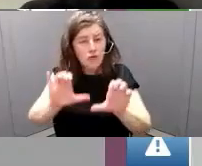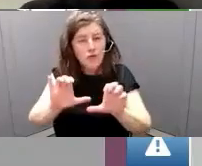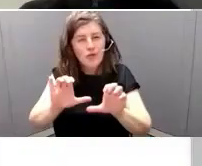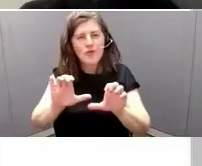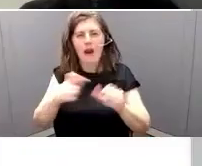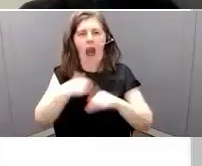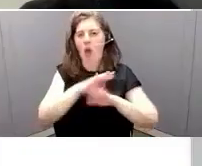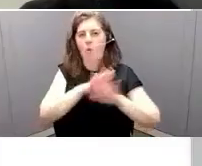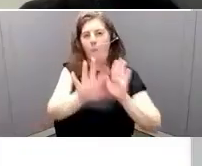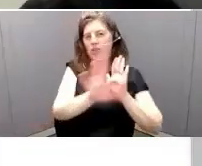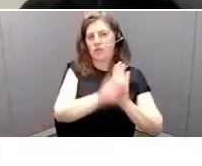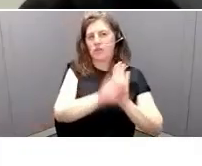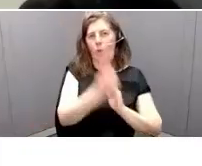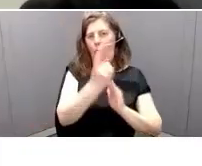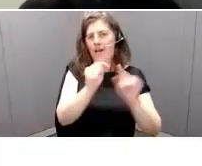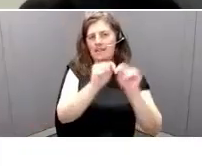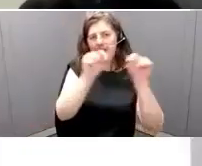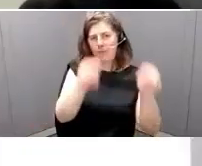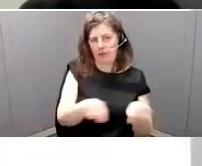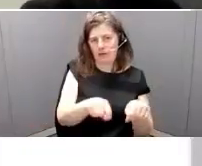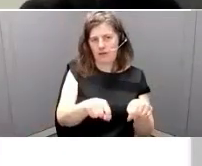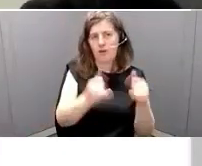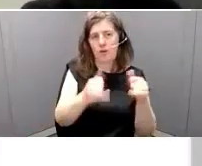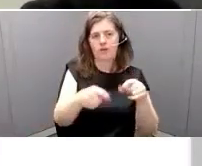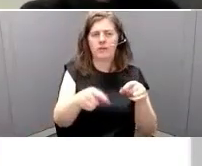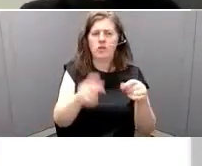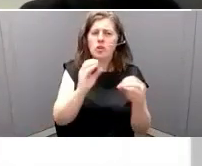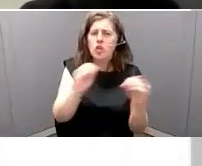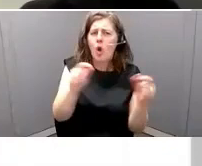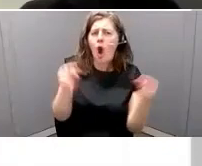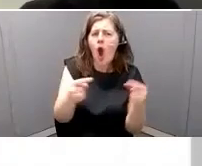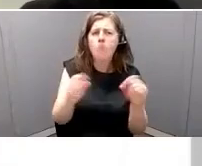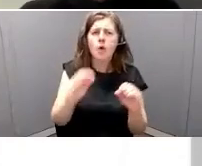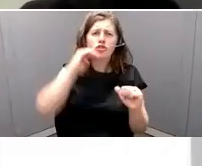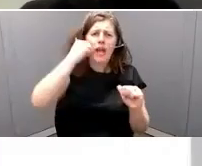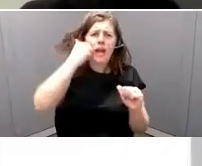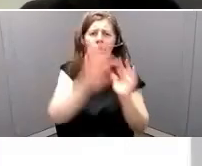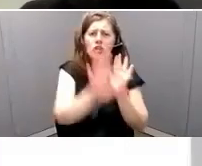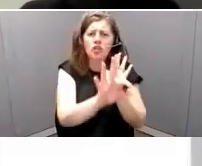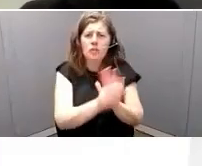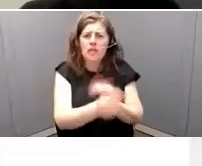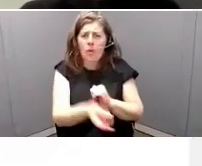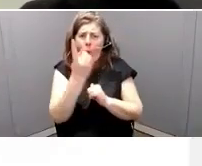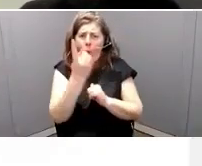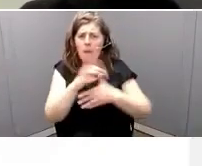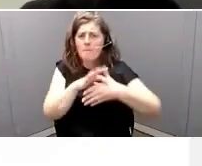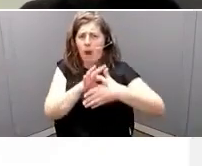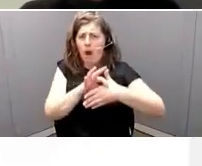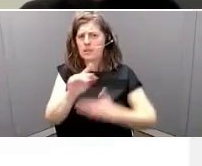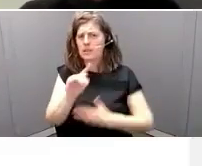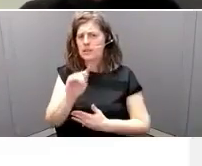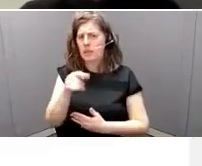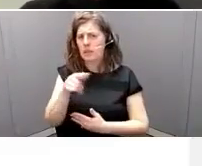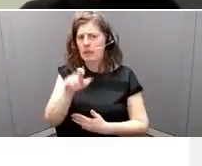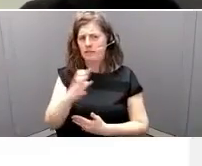be choosing this, although there is no harm or shame in choosing the one content box template.